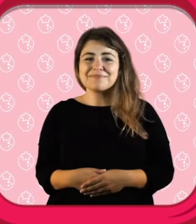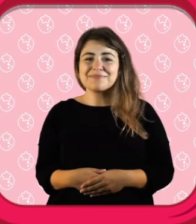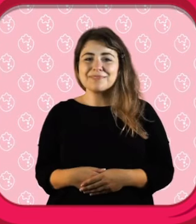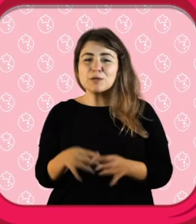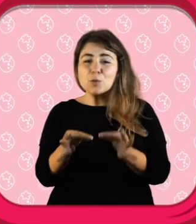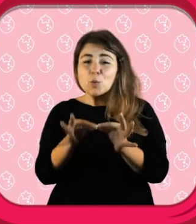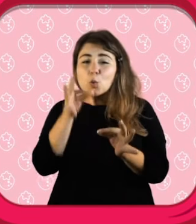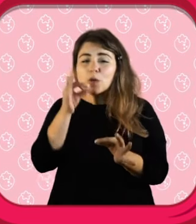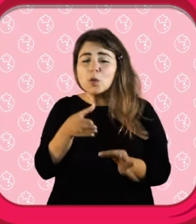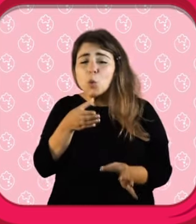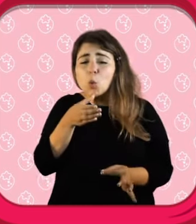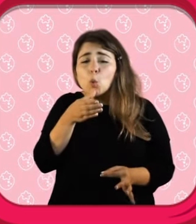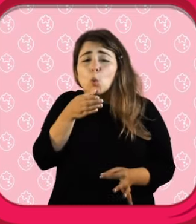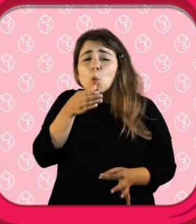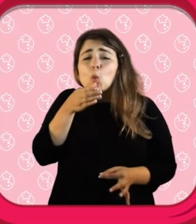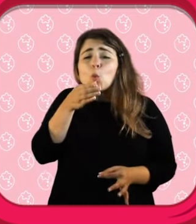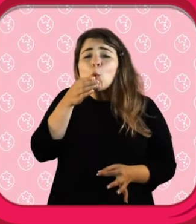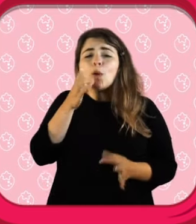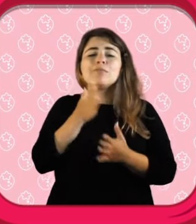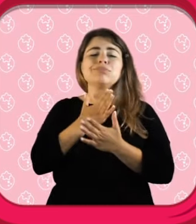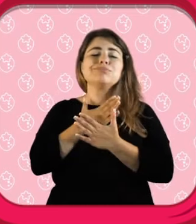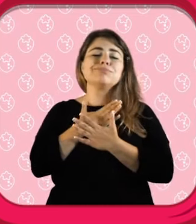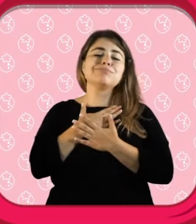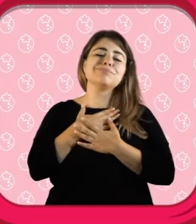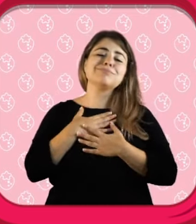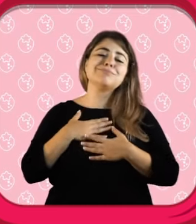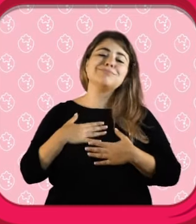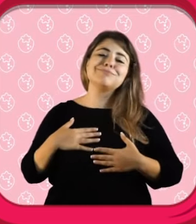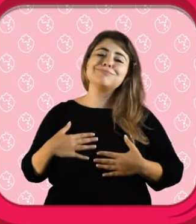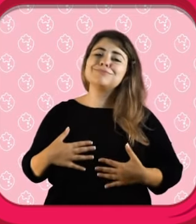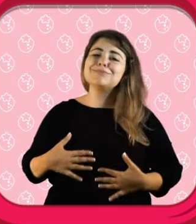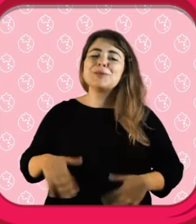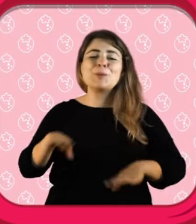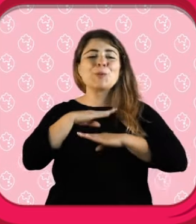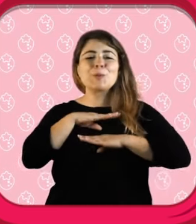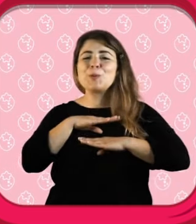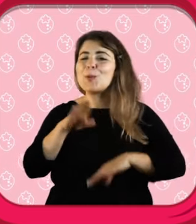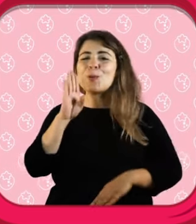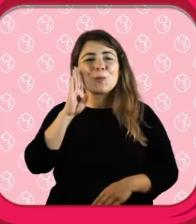A berry-licious slushie would sure hit the spot.